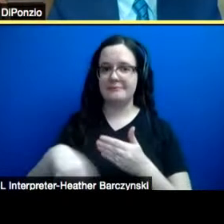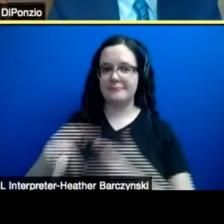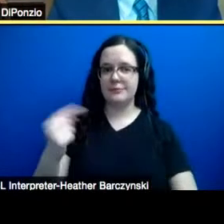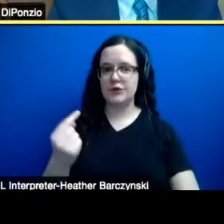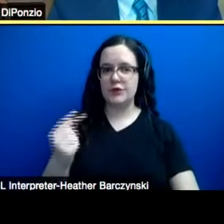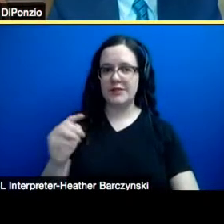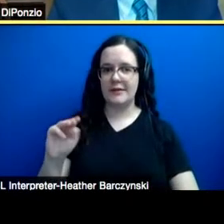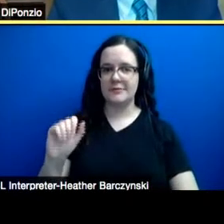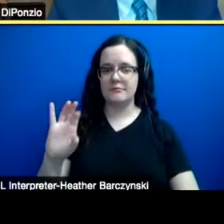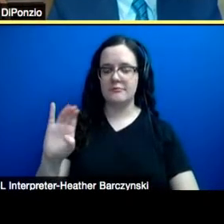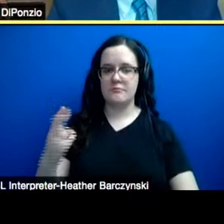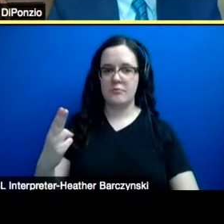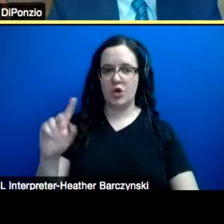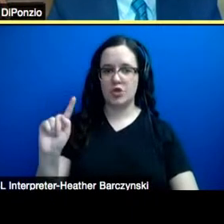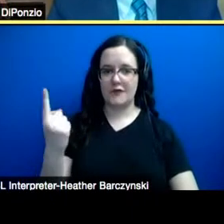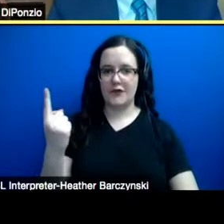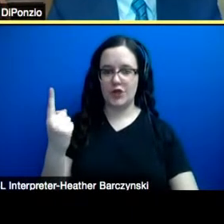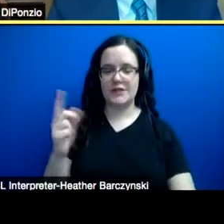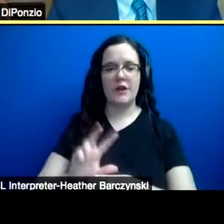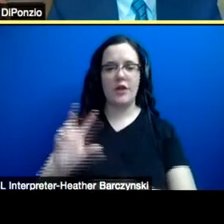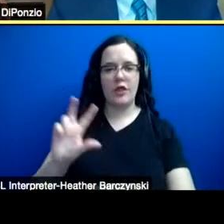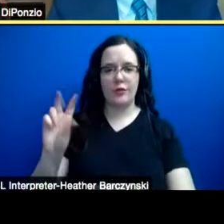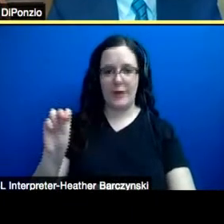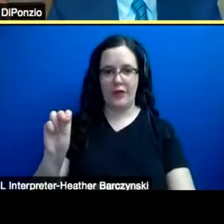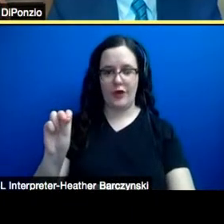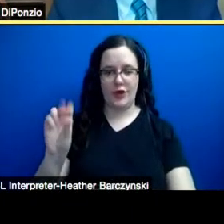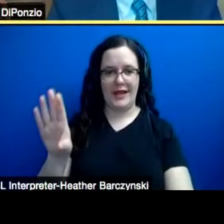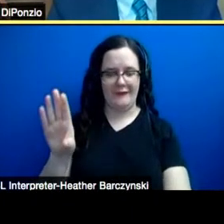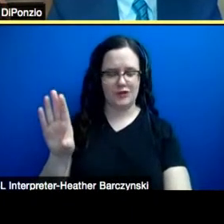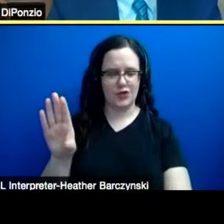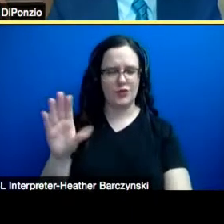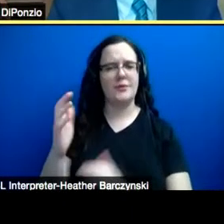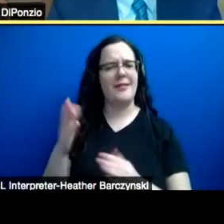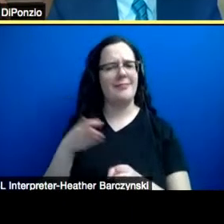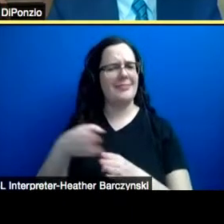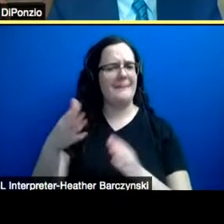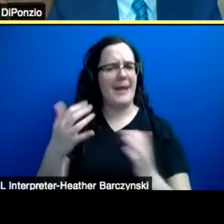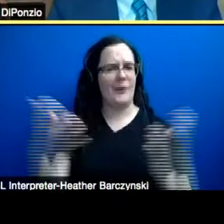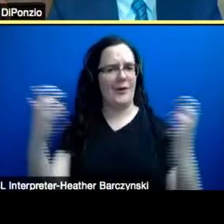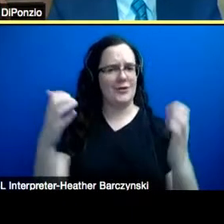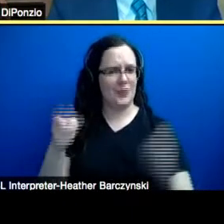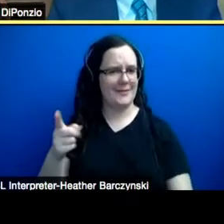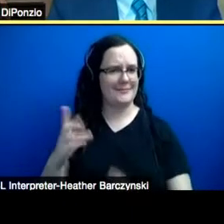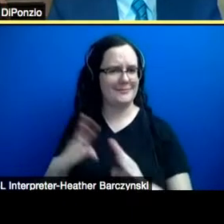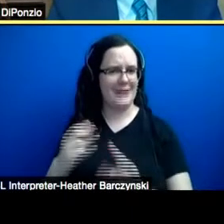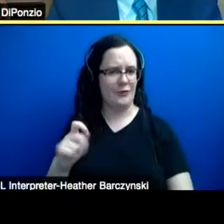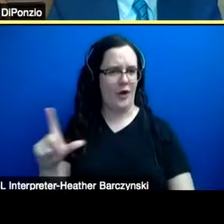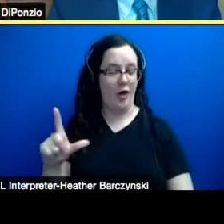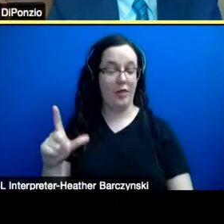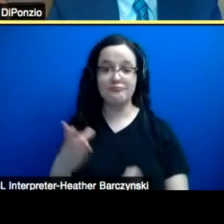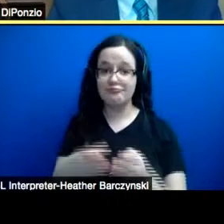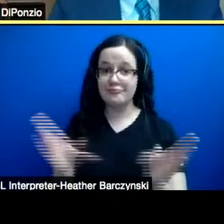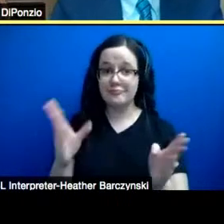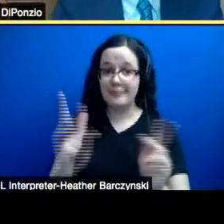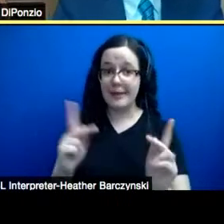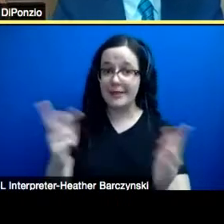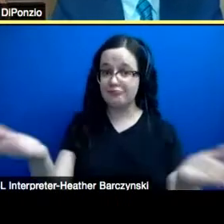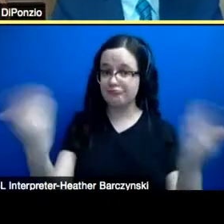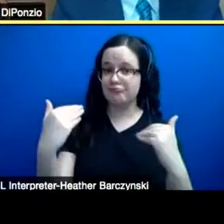March 1st. We meet at 3:30 in the afternoon in the main auditorium at Town Hall, and the public is invited to attend.